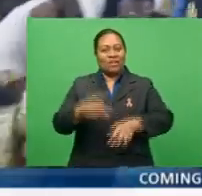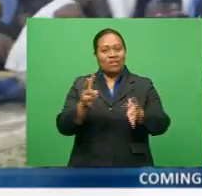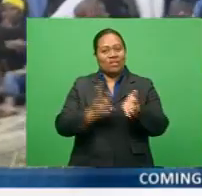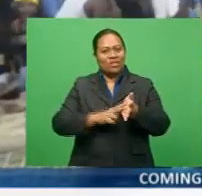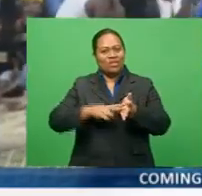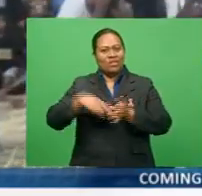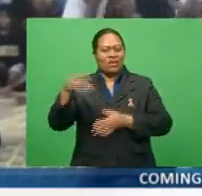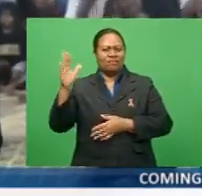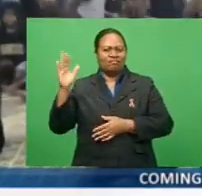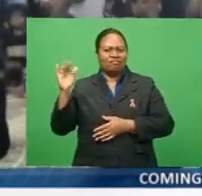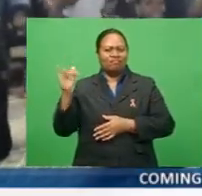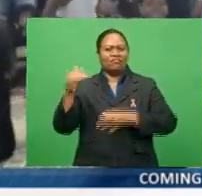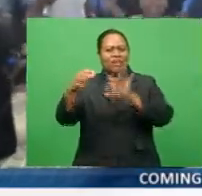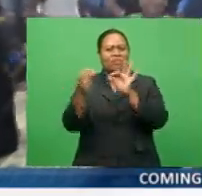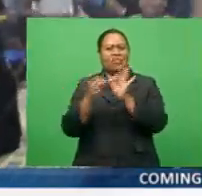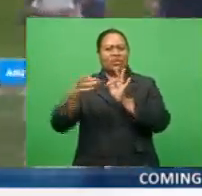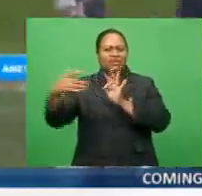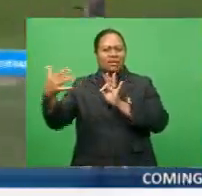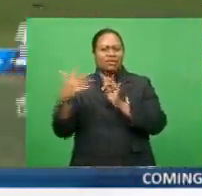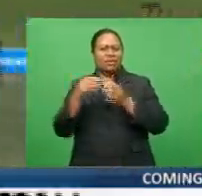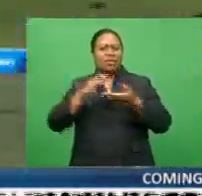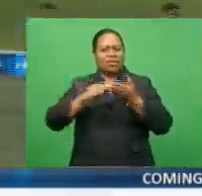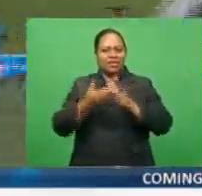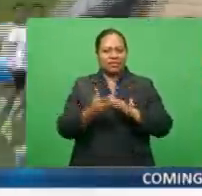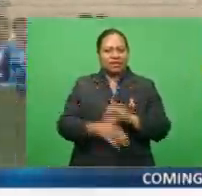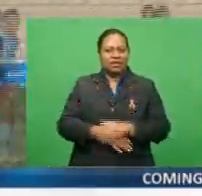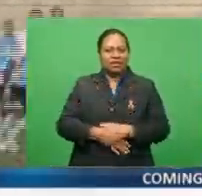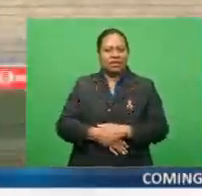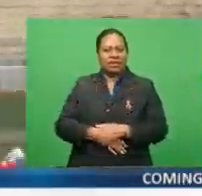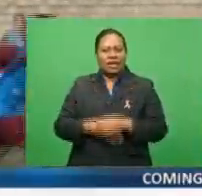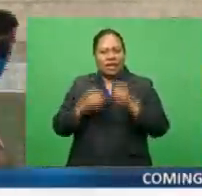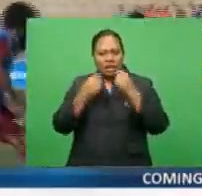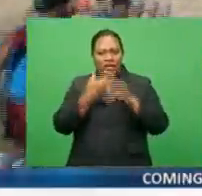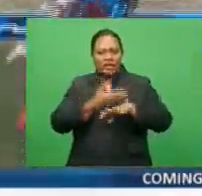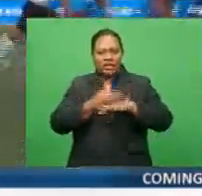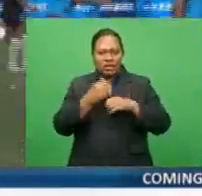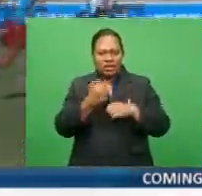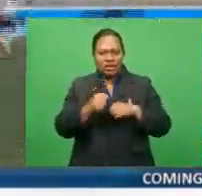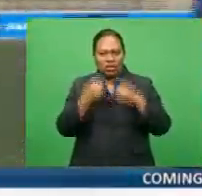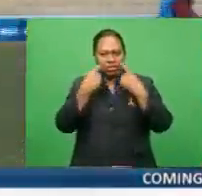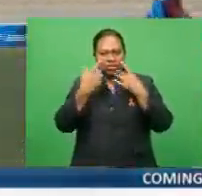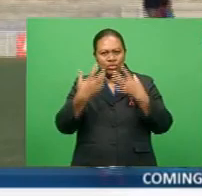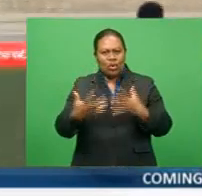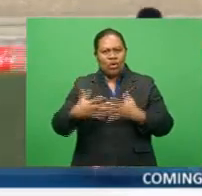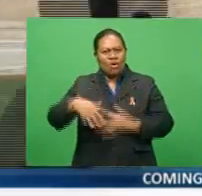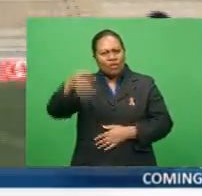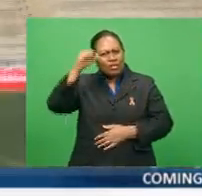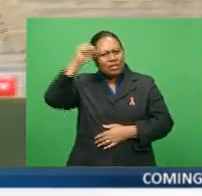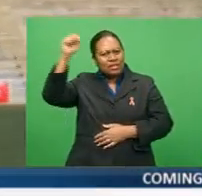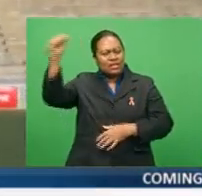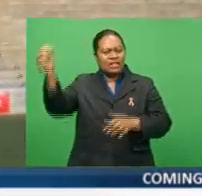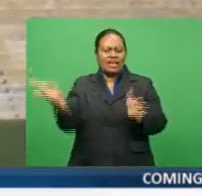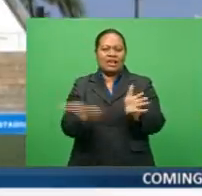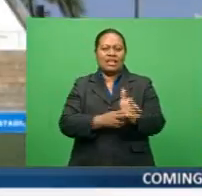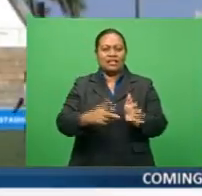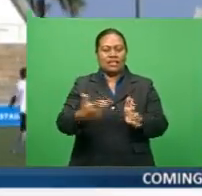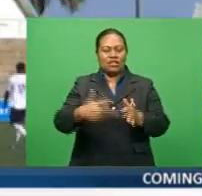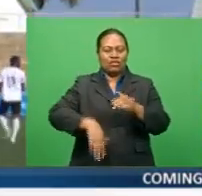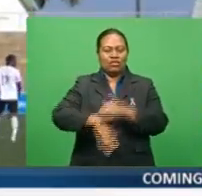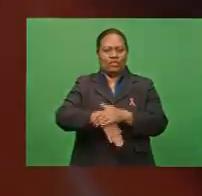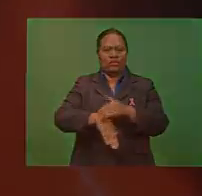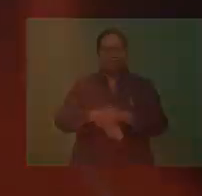Vunivalu ignites Mbanga Sao community. And no show from senior Nasinu footballers. This and more coming